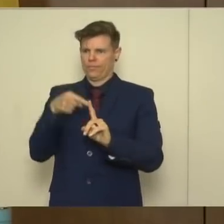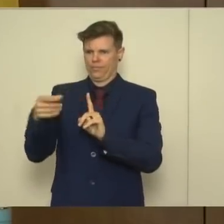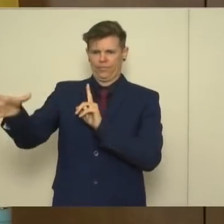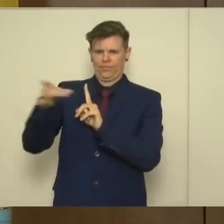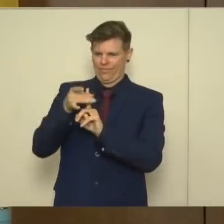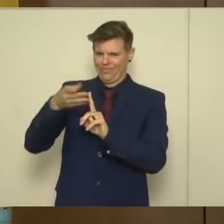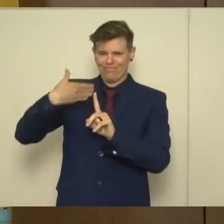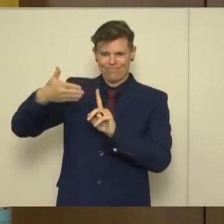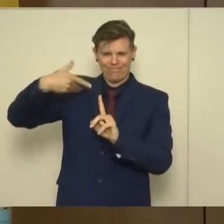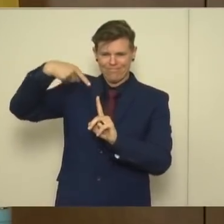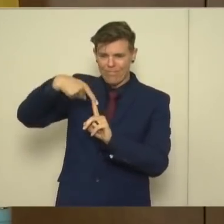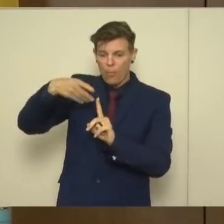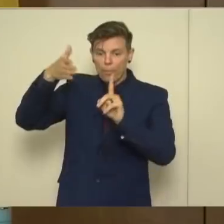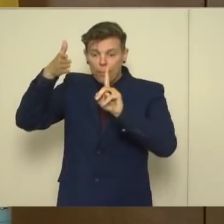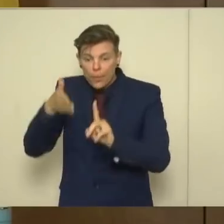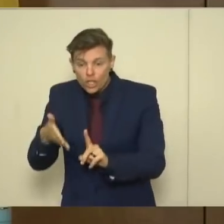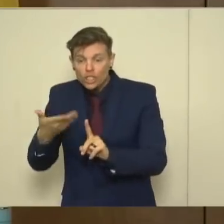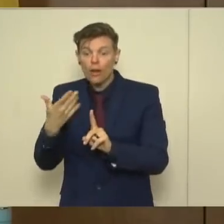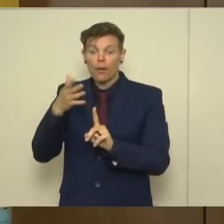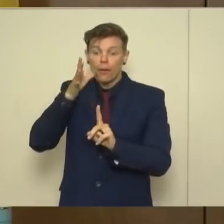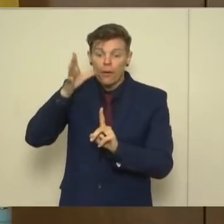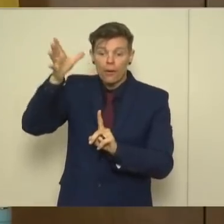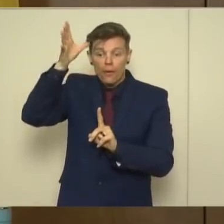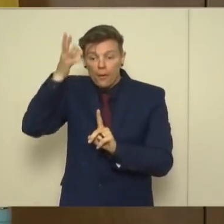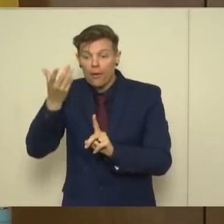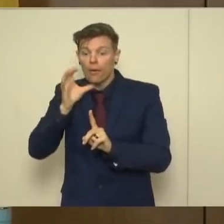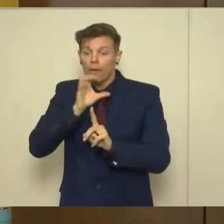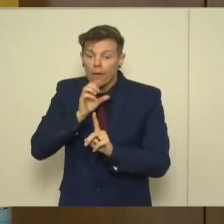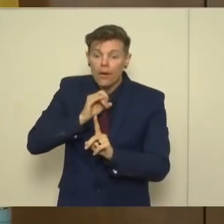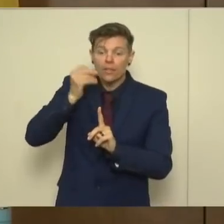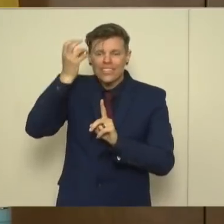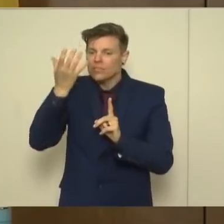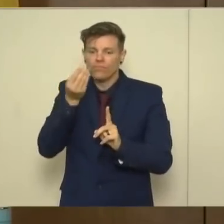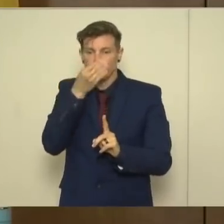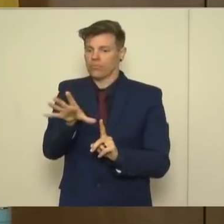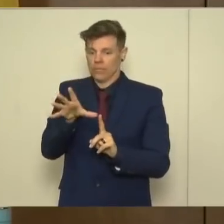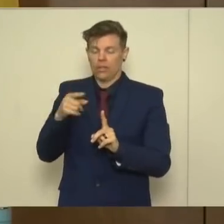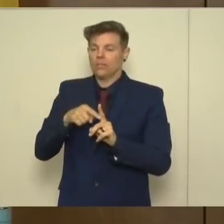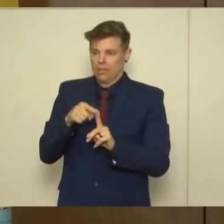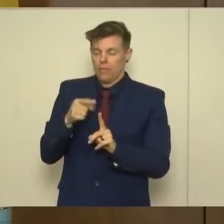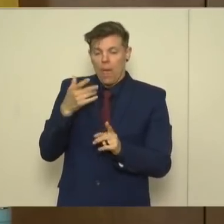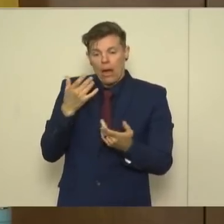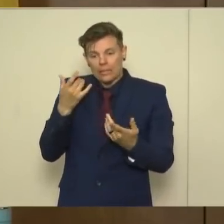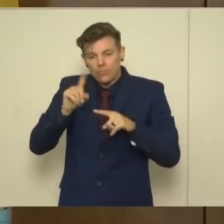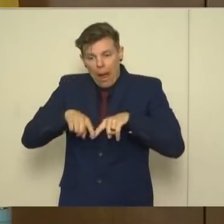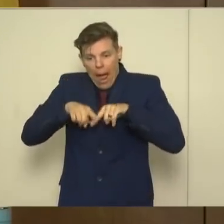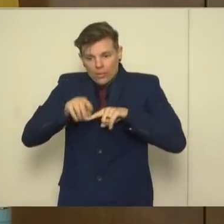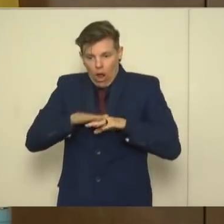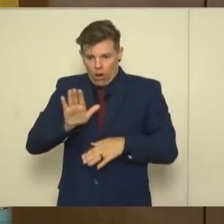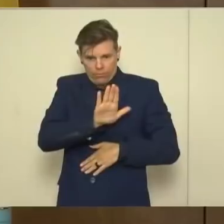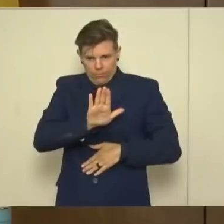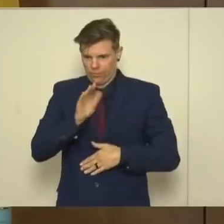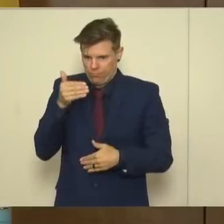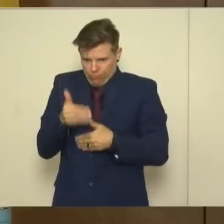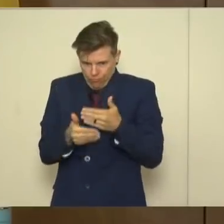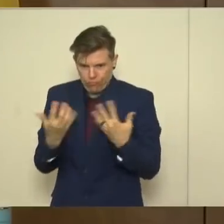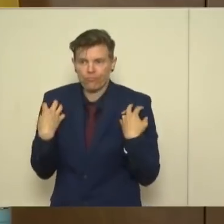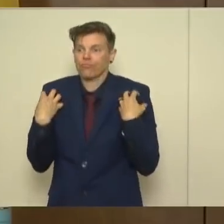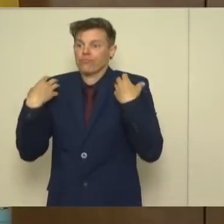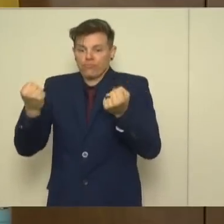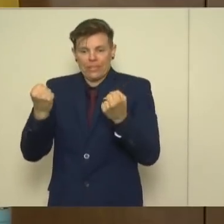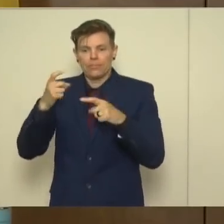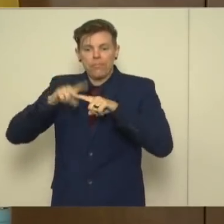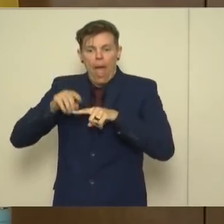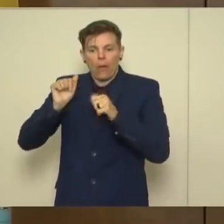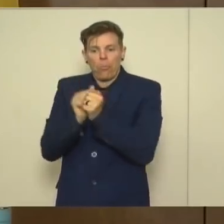age. How you fare with COVID has everything to do with underlying conditions and often, right, the